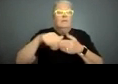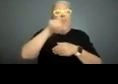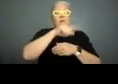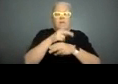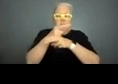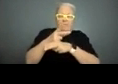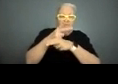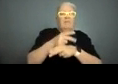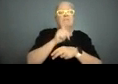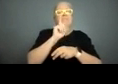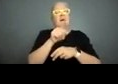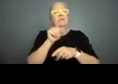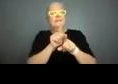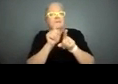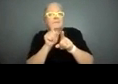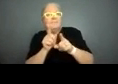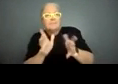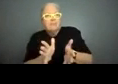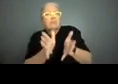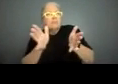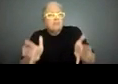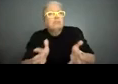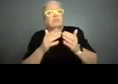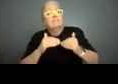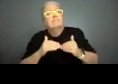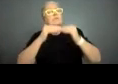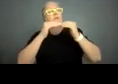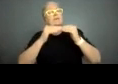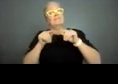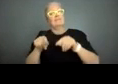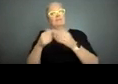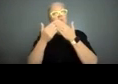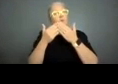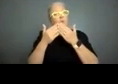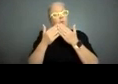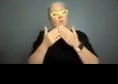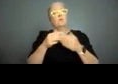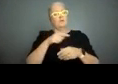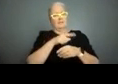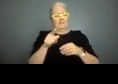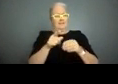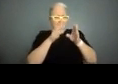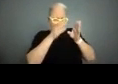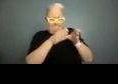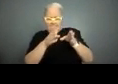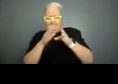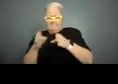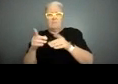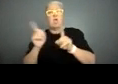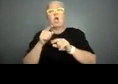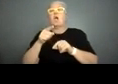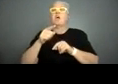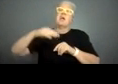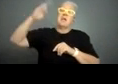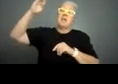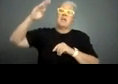looked after, they weren't necessarily pushed to their full potential. And that's one thing that I loved when I looked around this school. Every child is thought of individually. They're not